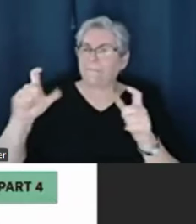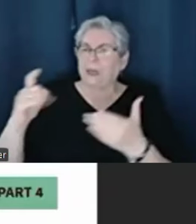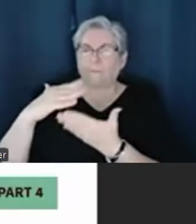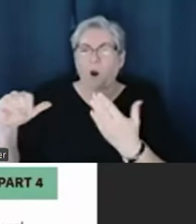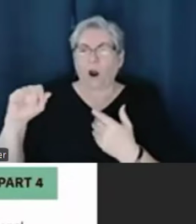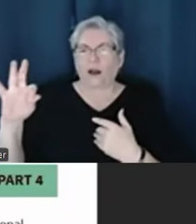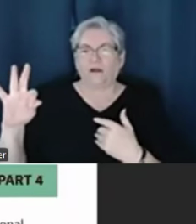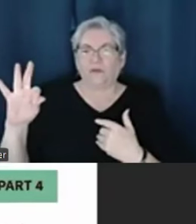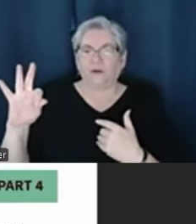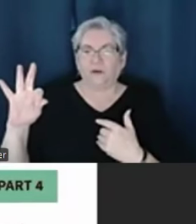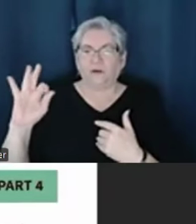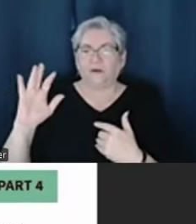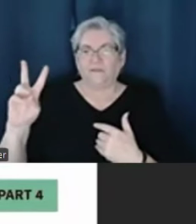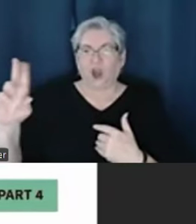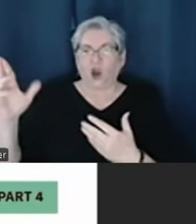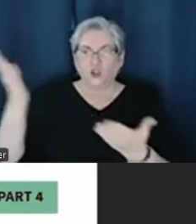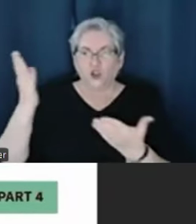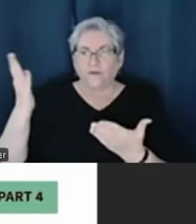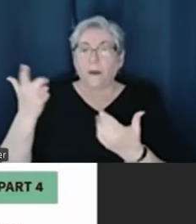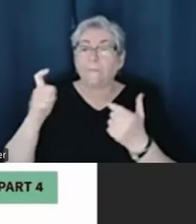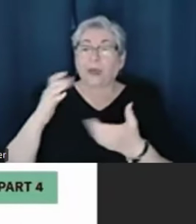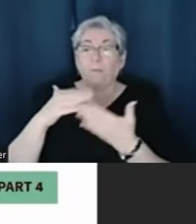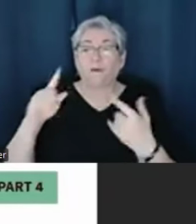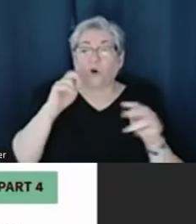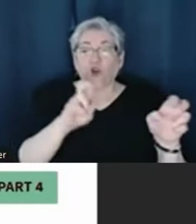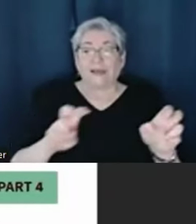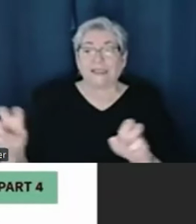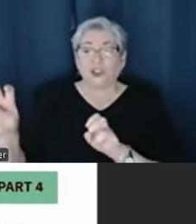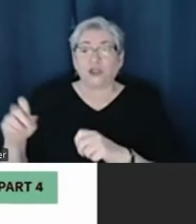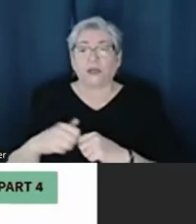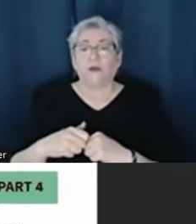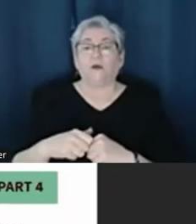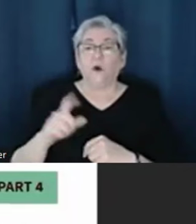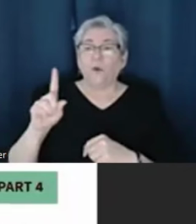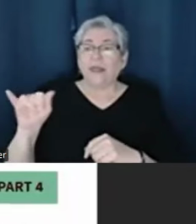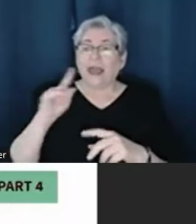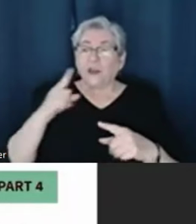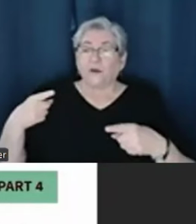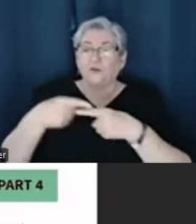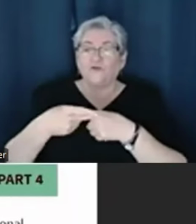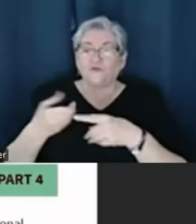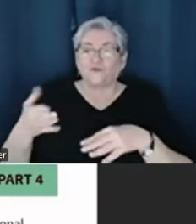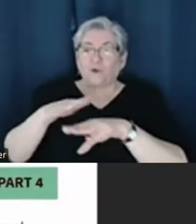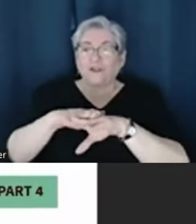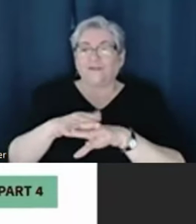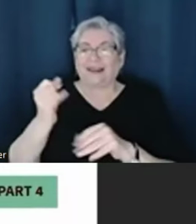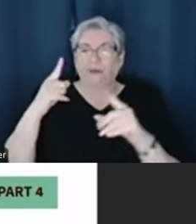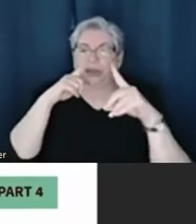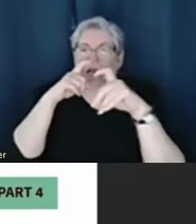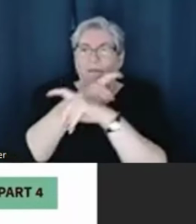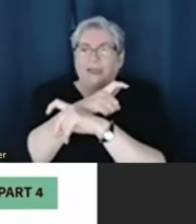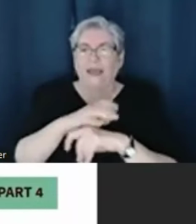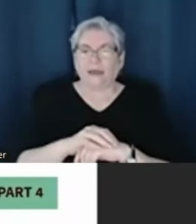VR services. It's also a big part of transition. Where those things cross over, it gets a little bit complicated. Who's going to